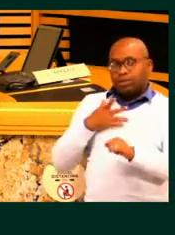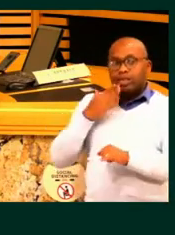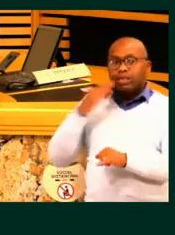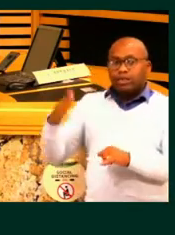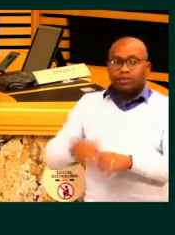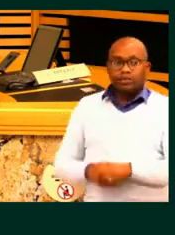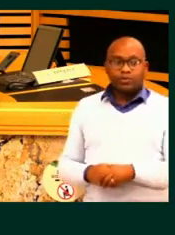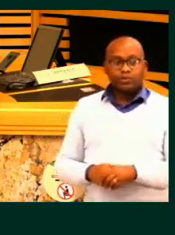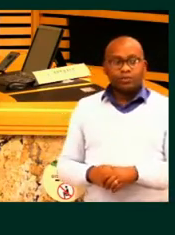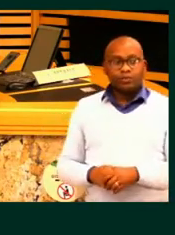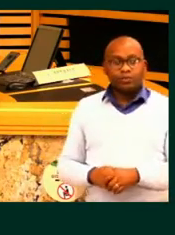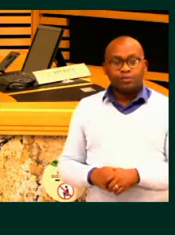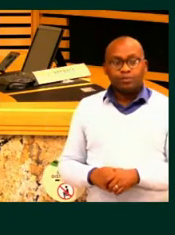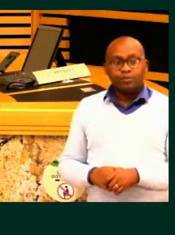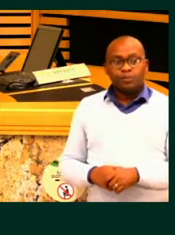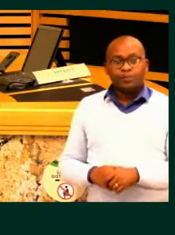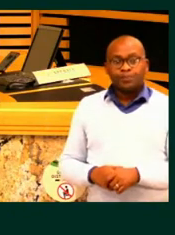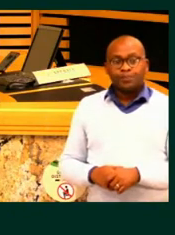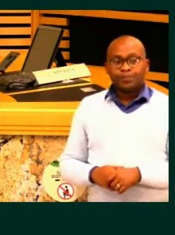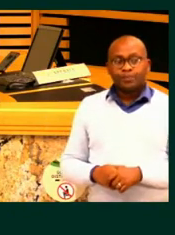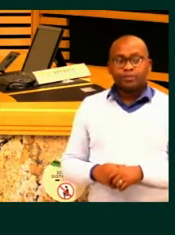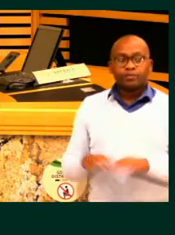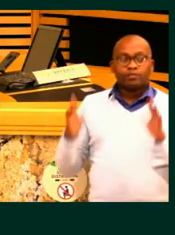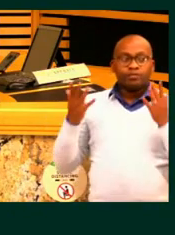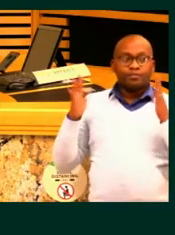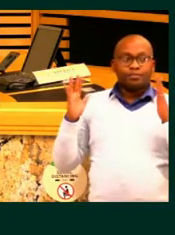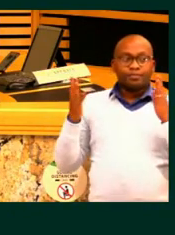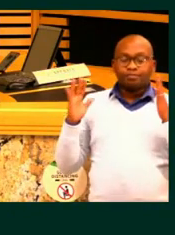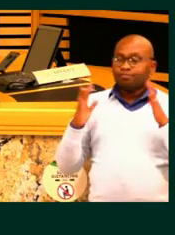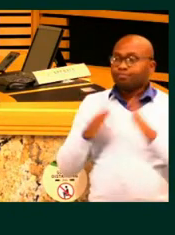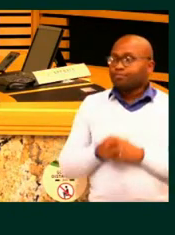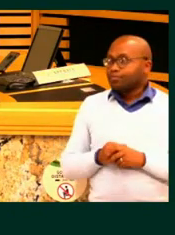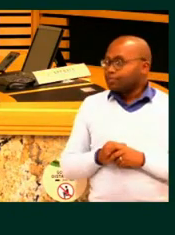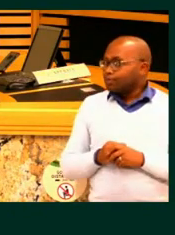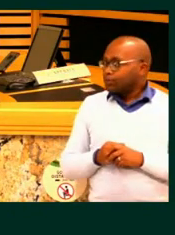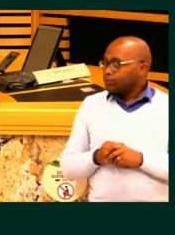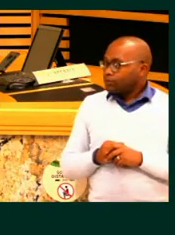of chair thank you honorable